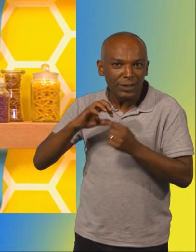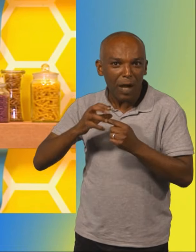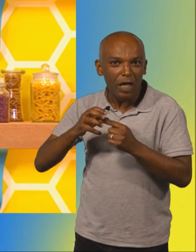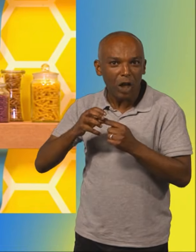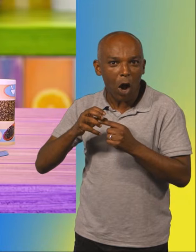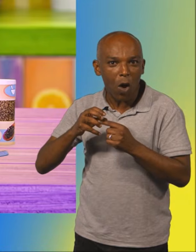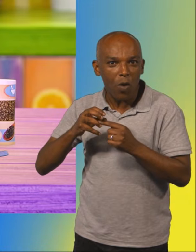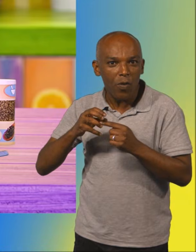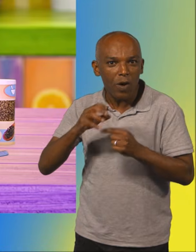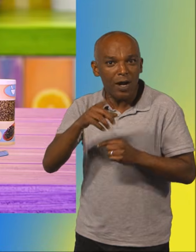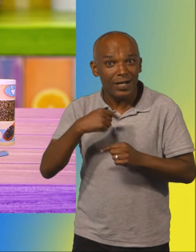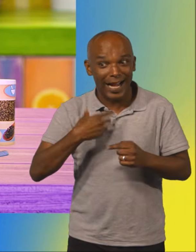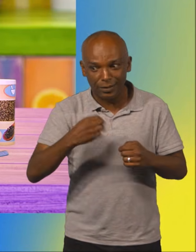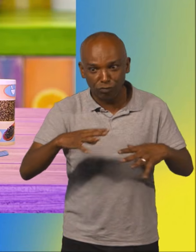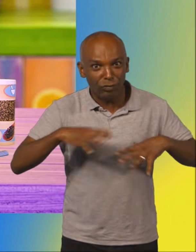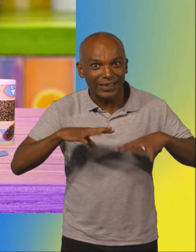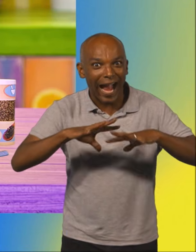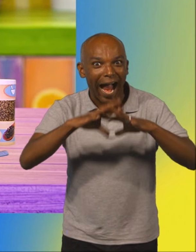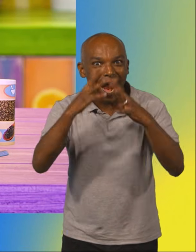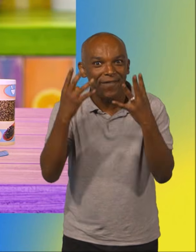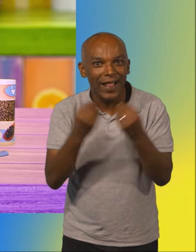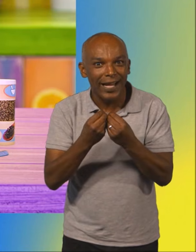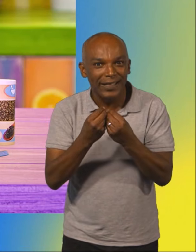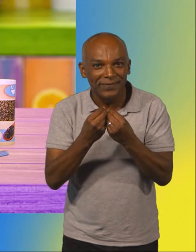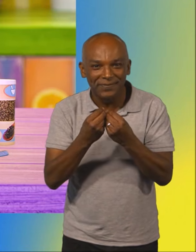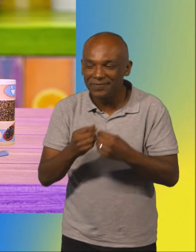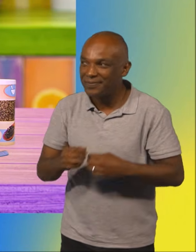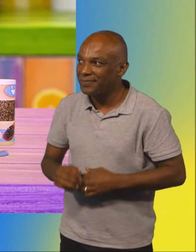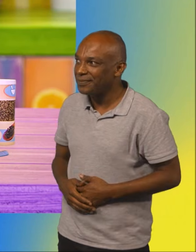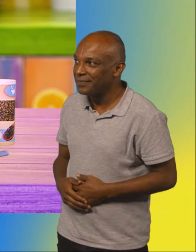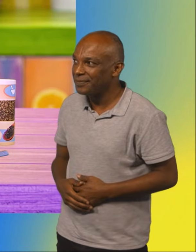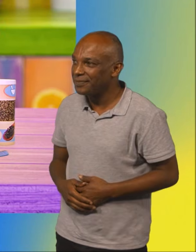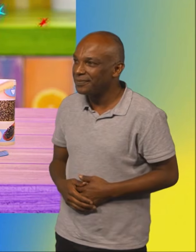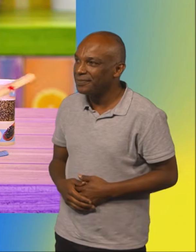get everything ready. Why don't you come along too?